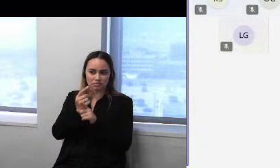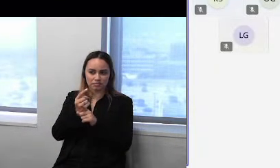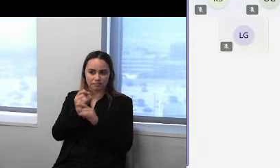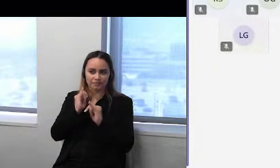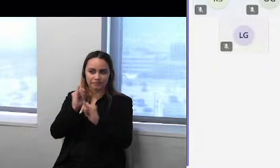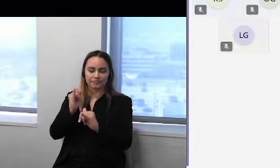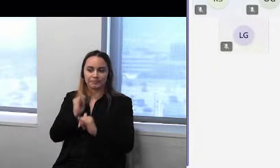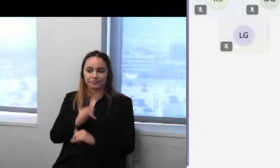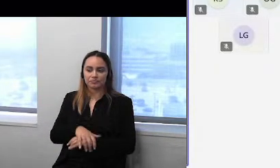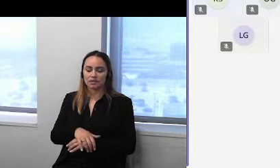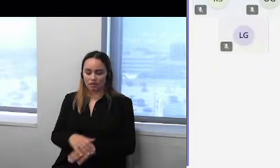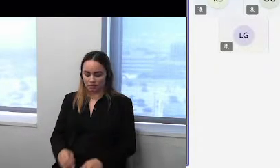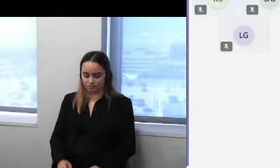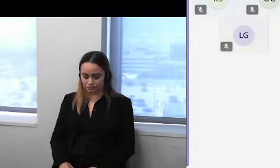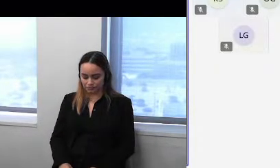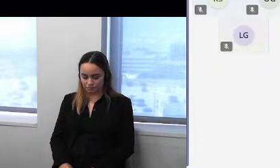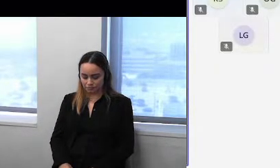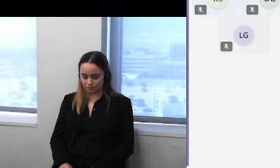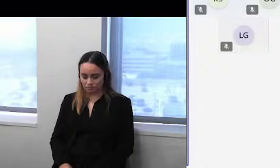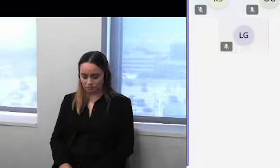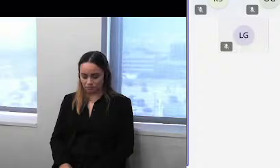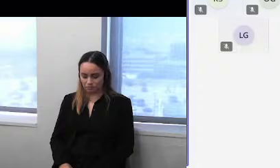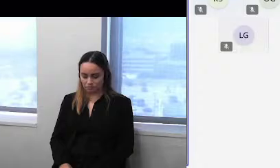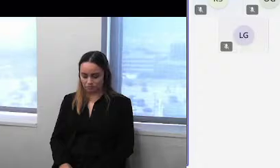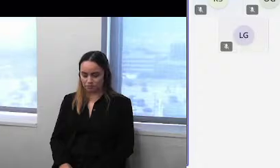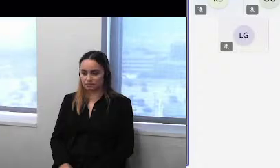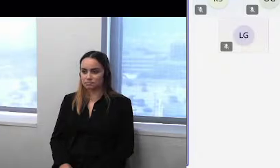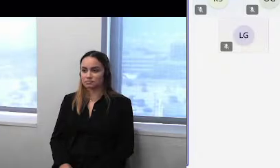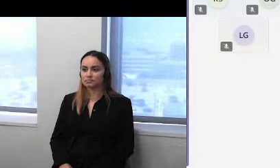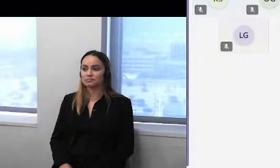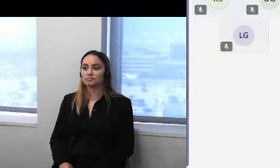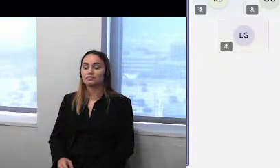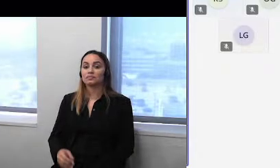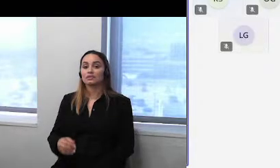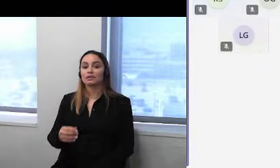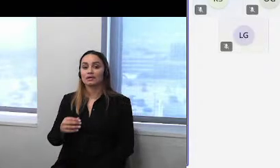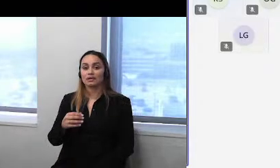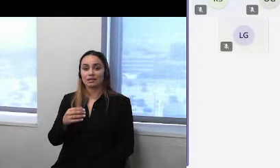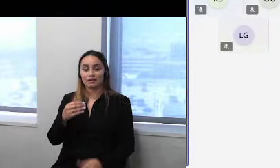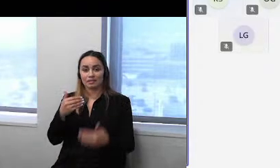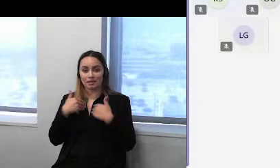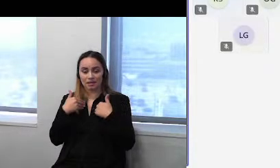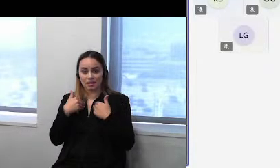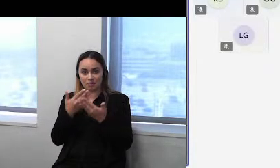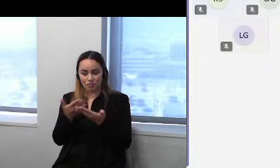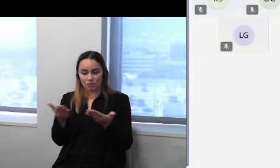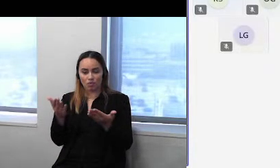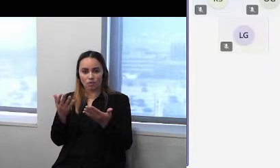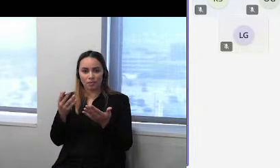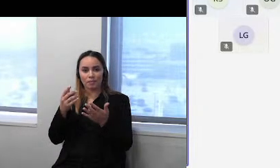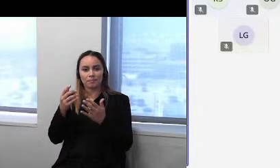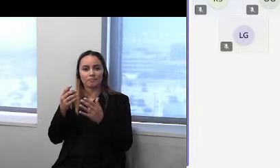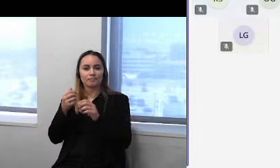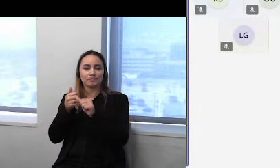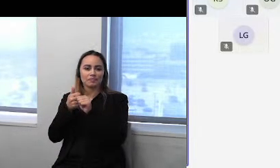some costs that are in the proposed filing or rate case for 3 years